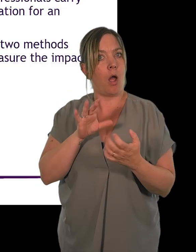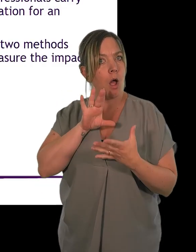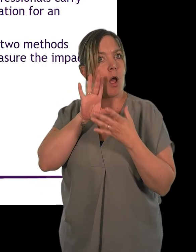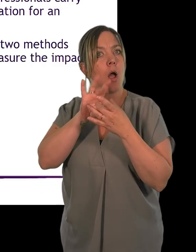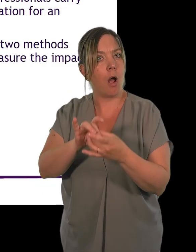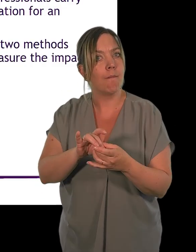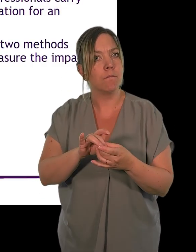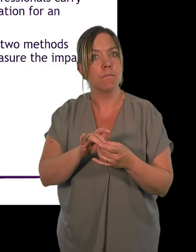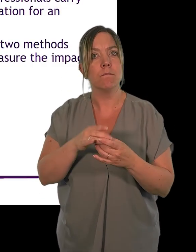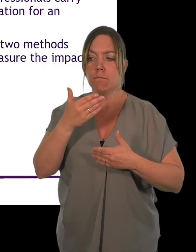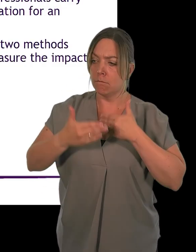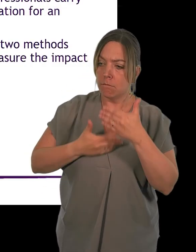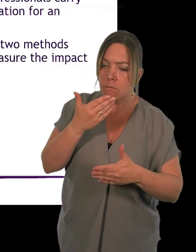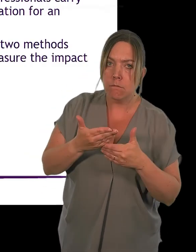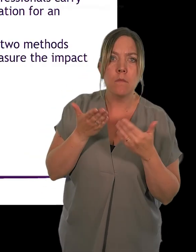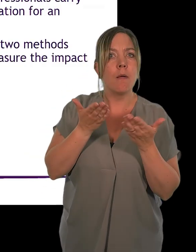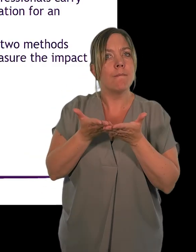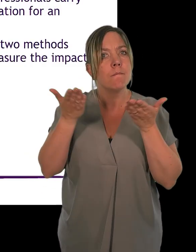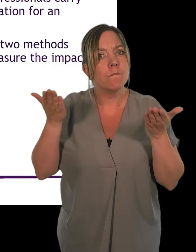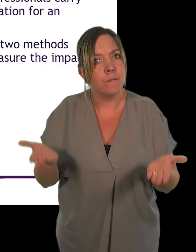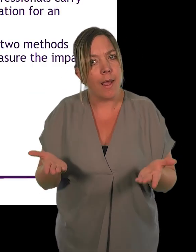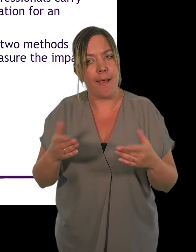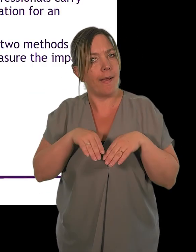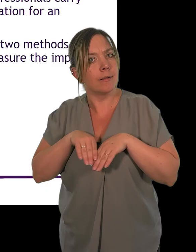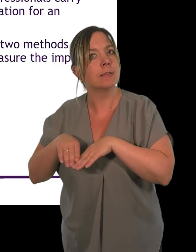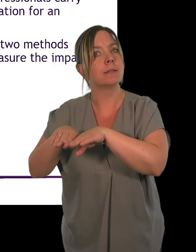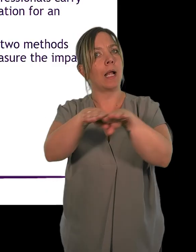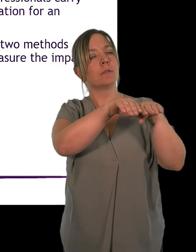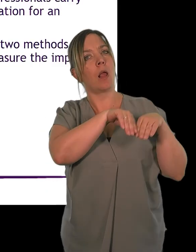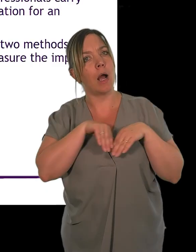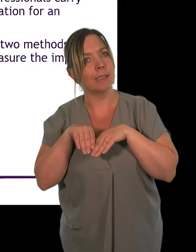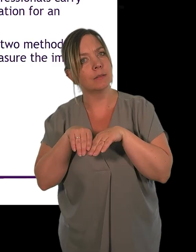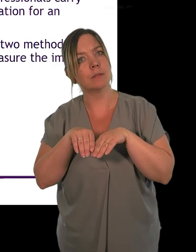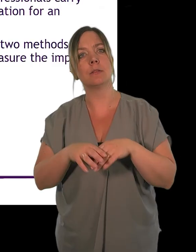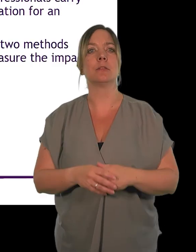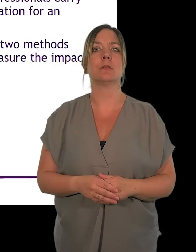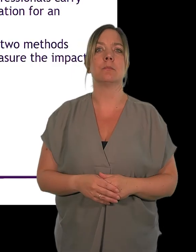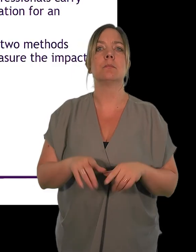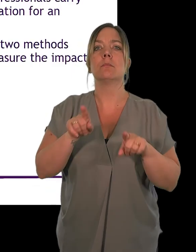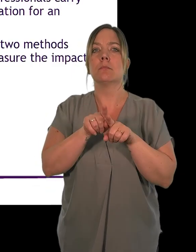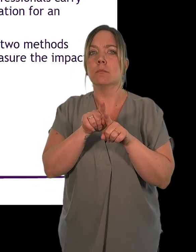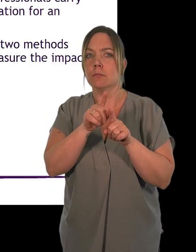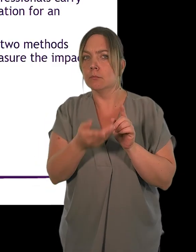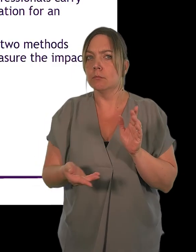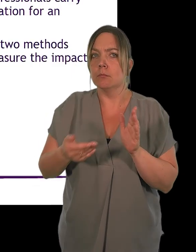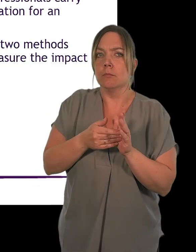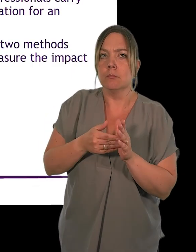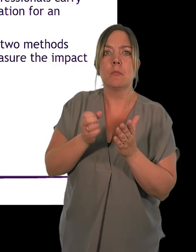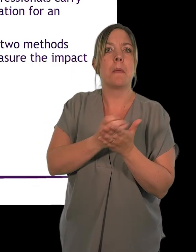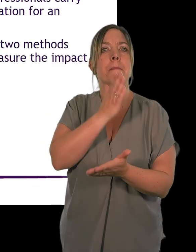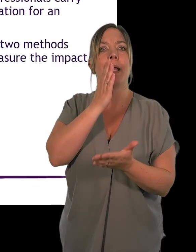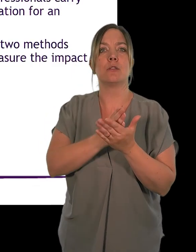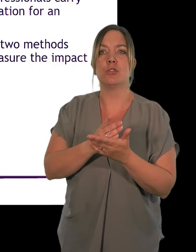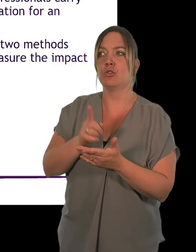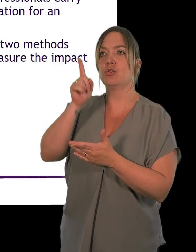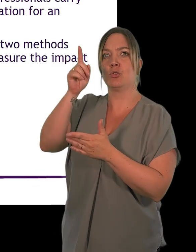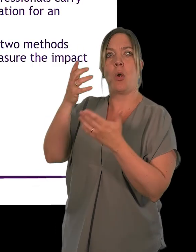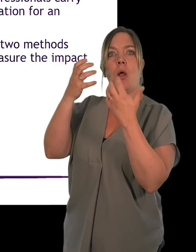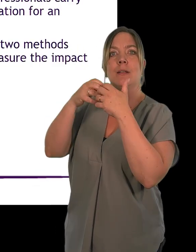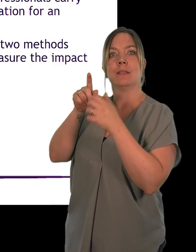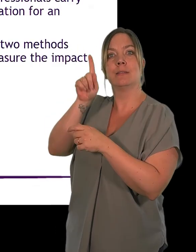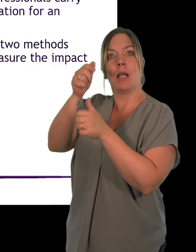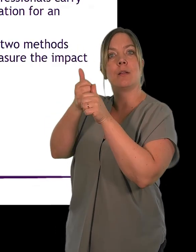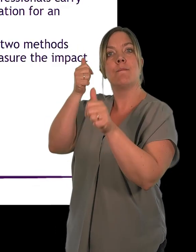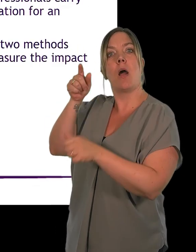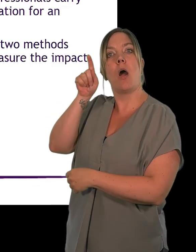applied and executed in a fair and standardised way. Also, it's about ensuring that